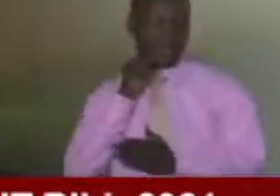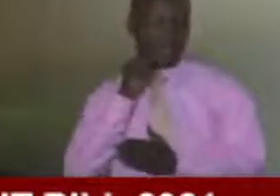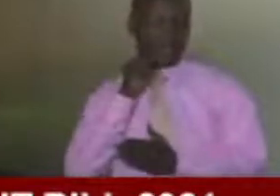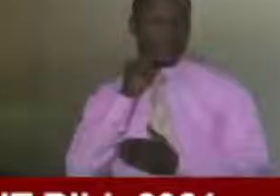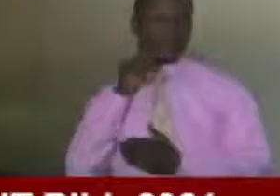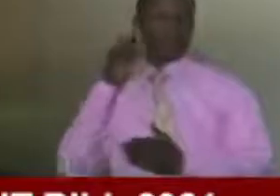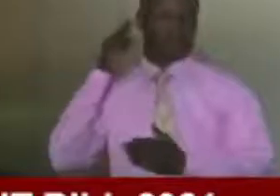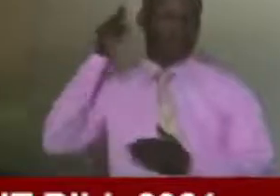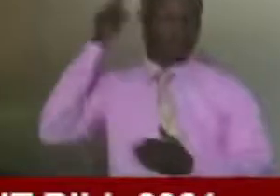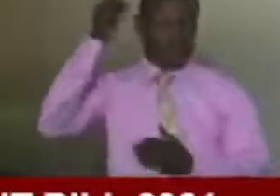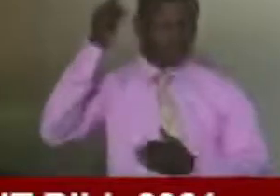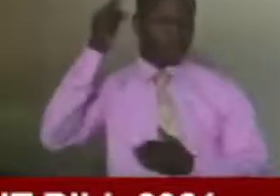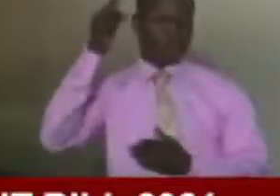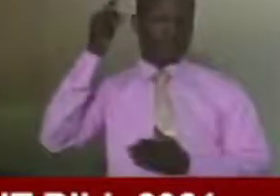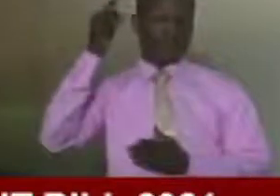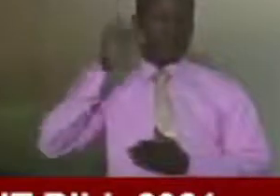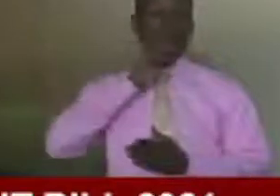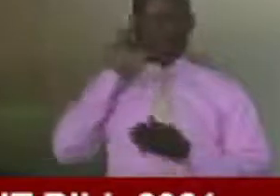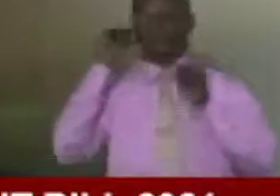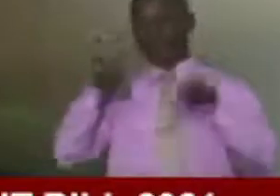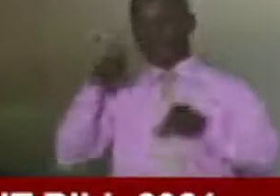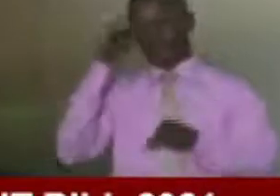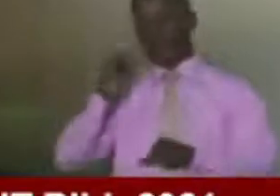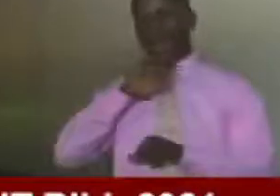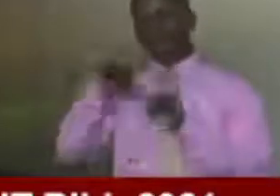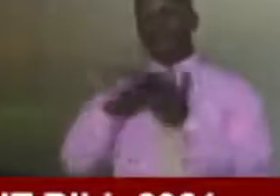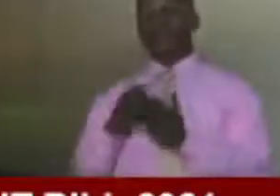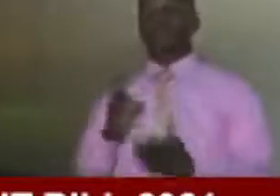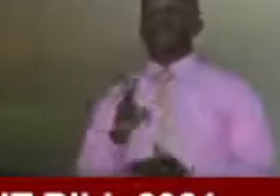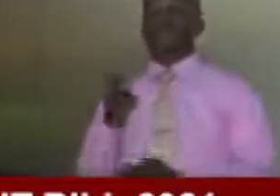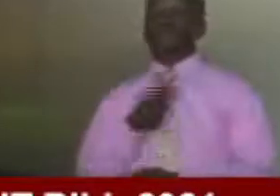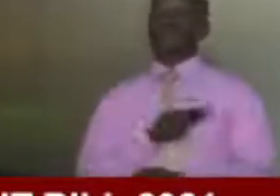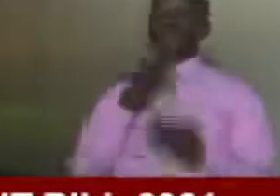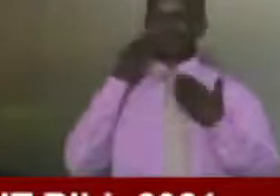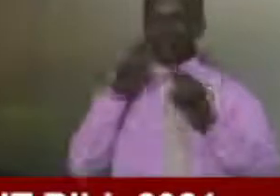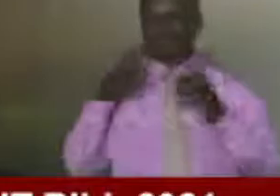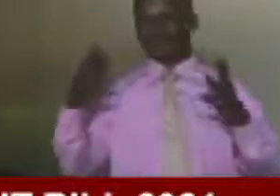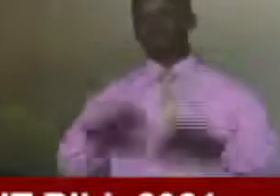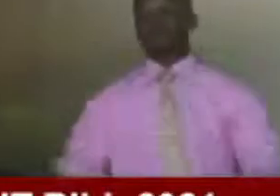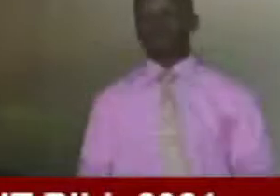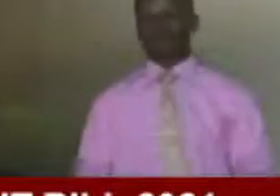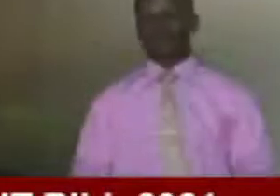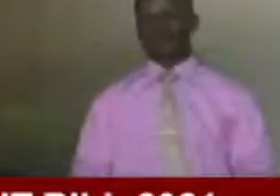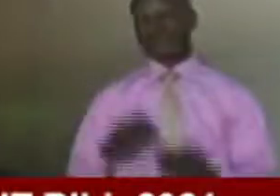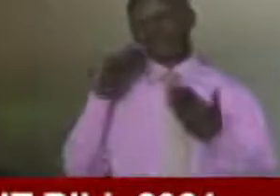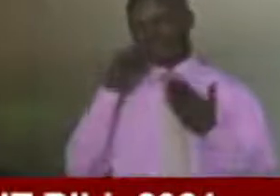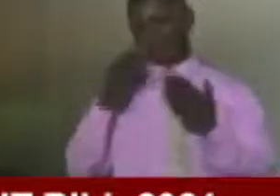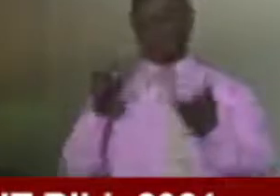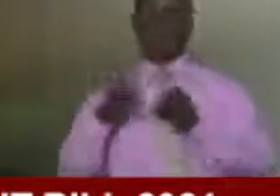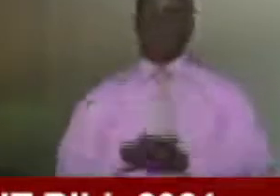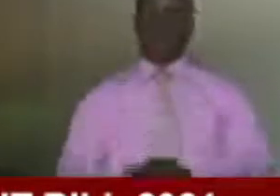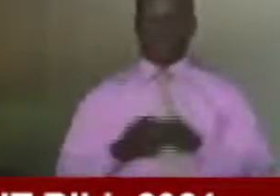future, is possible for all of us. Thank you so much, Mr. Anyaile. Let me bring the conversation back to the